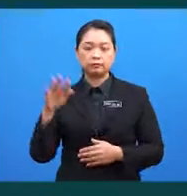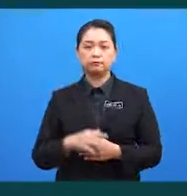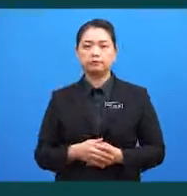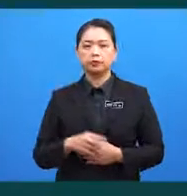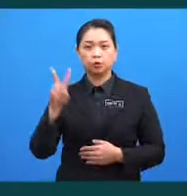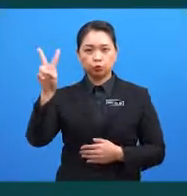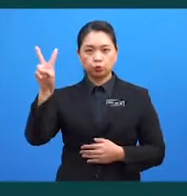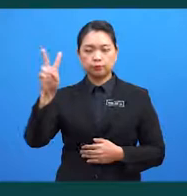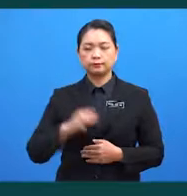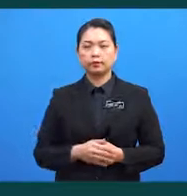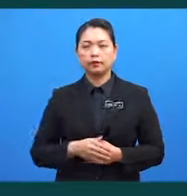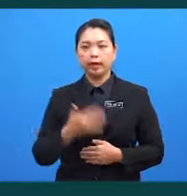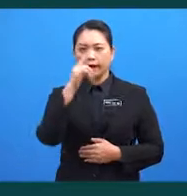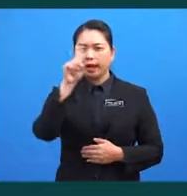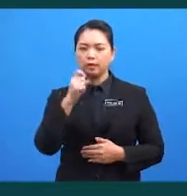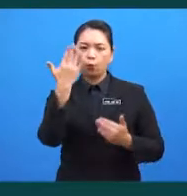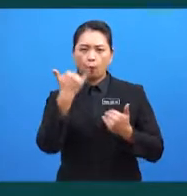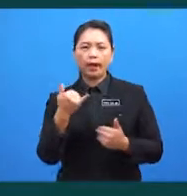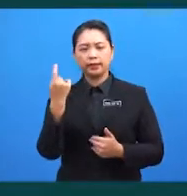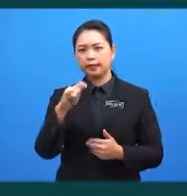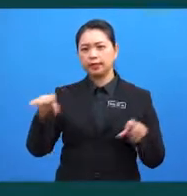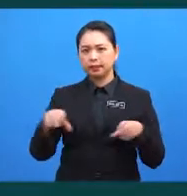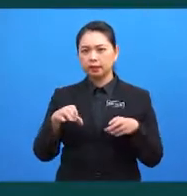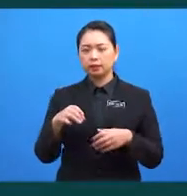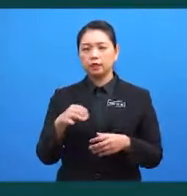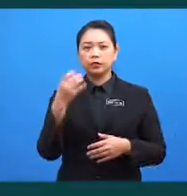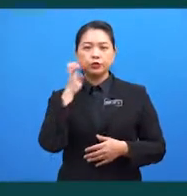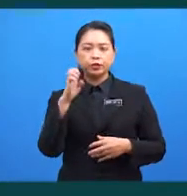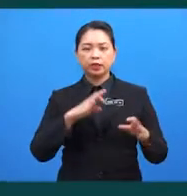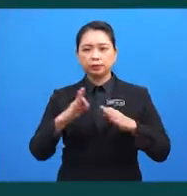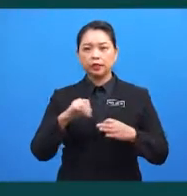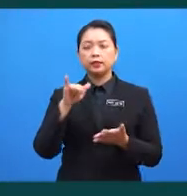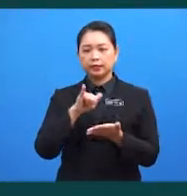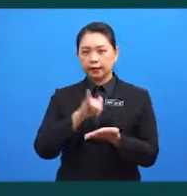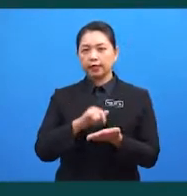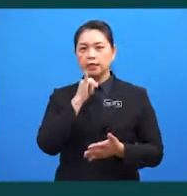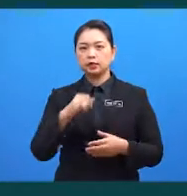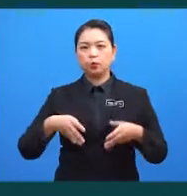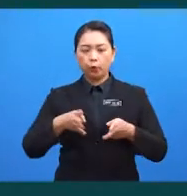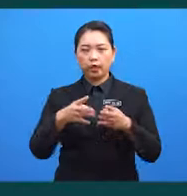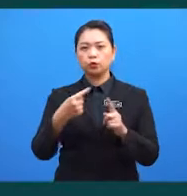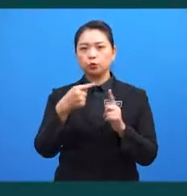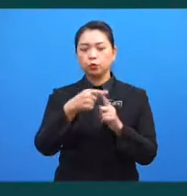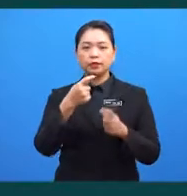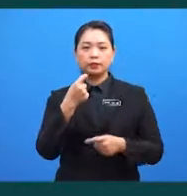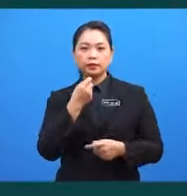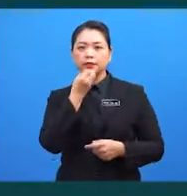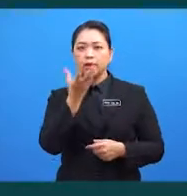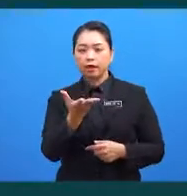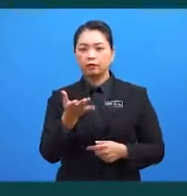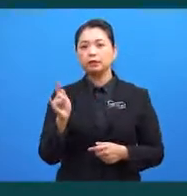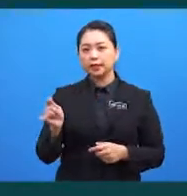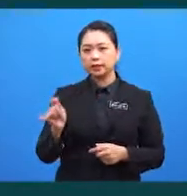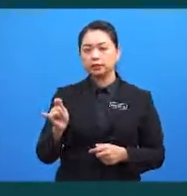Emily why they did that, and she explained that it was a way to tell the taxi driver how many